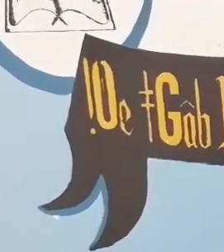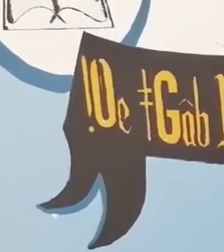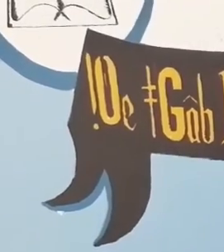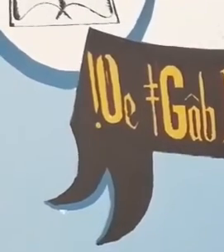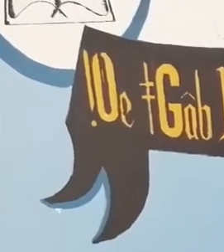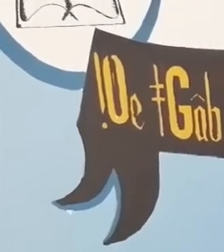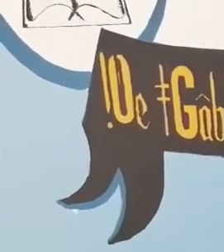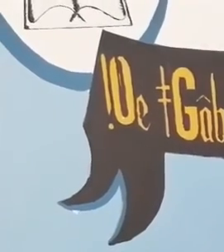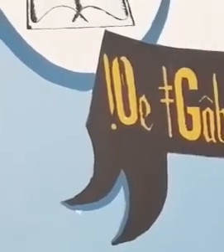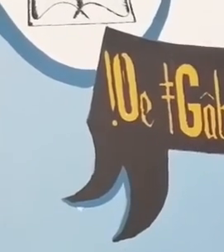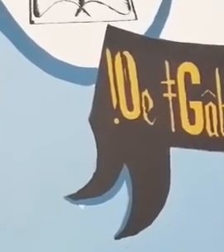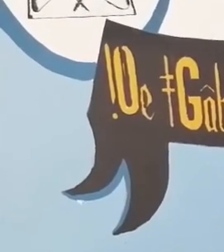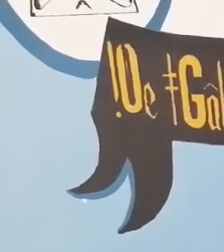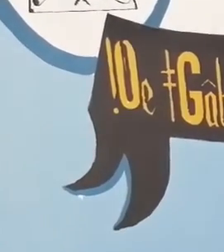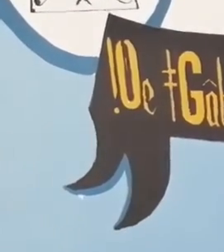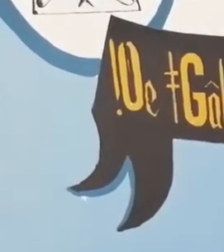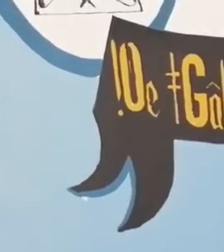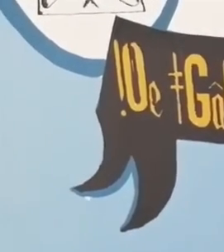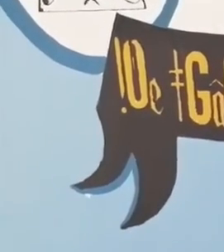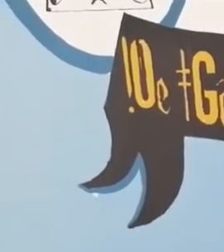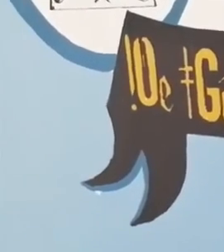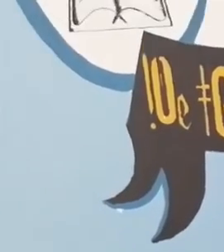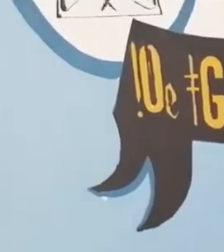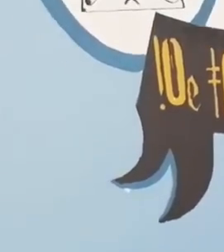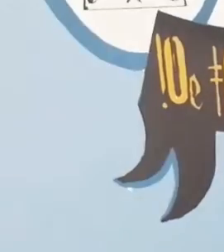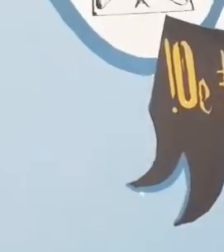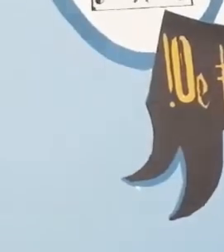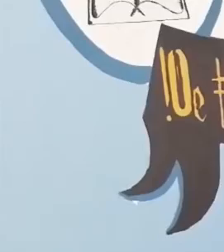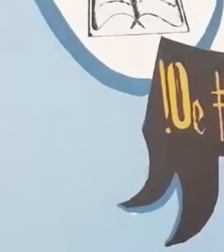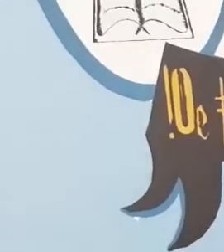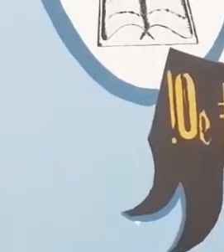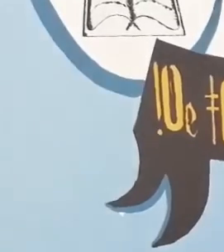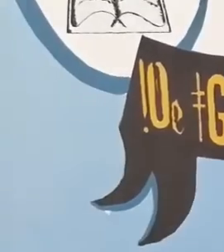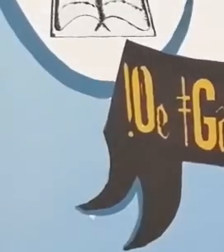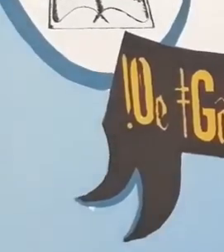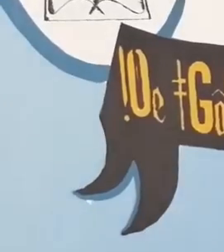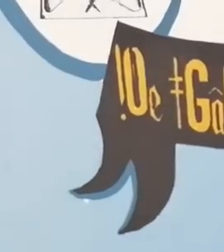booklet has assisted me. Like in the beginning, I was not prepared, and actually I did not know